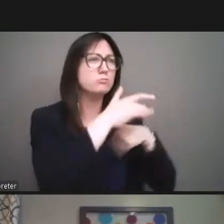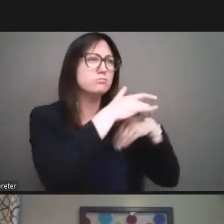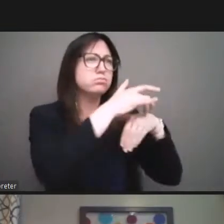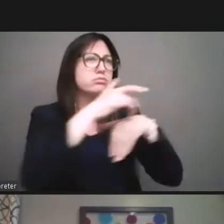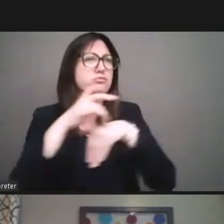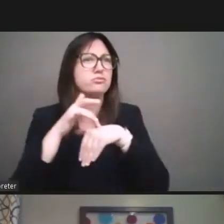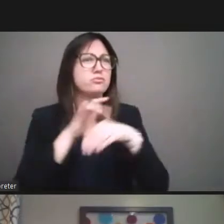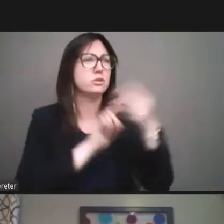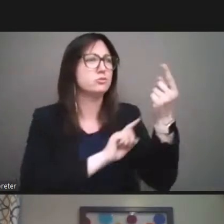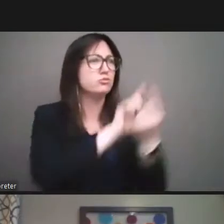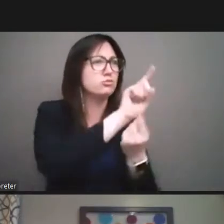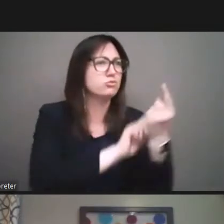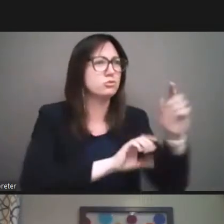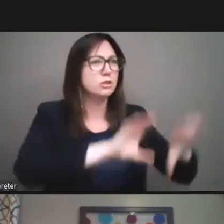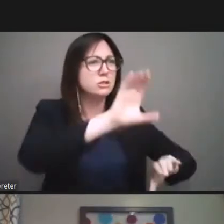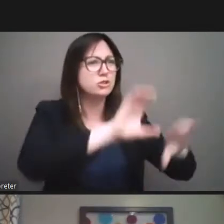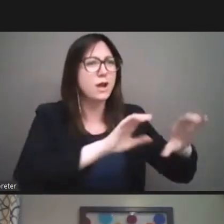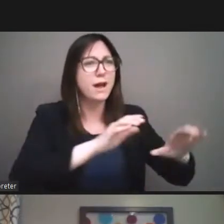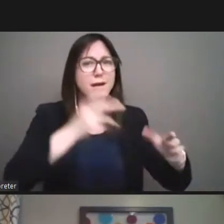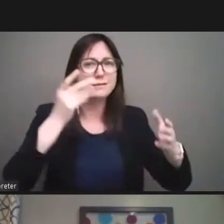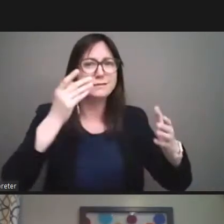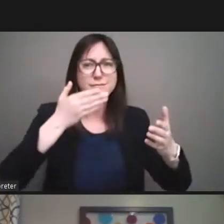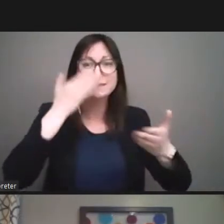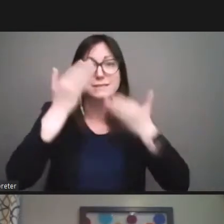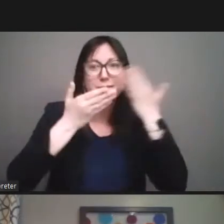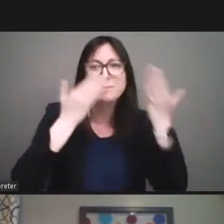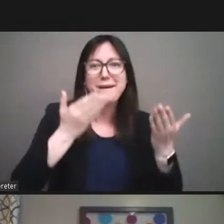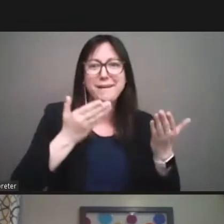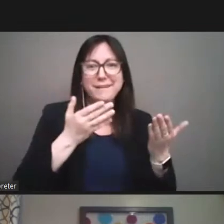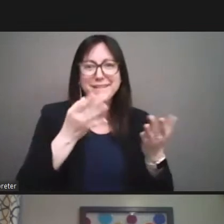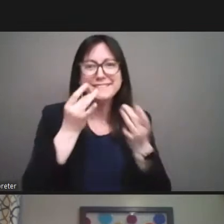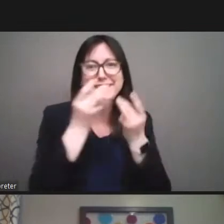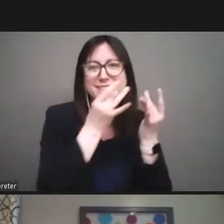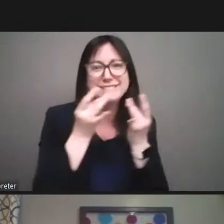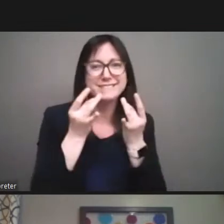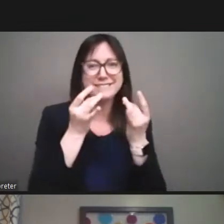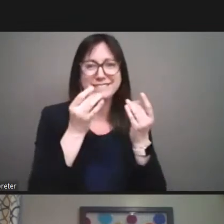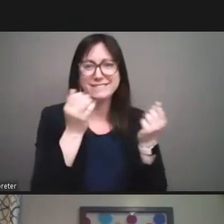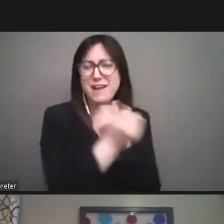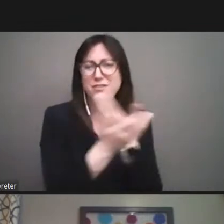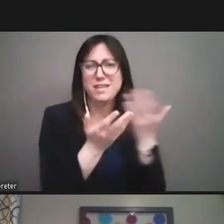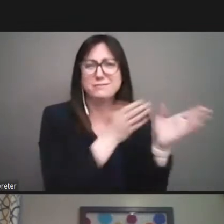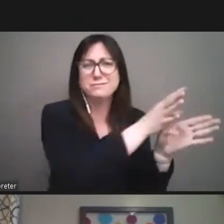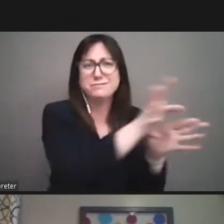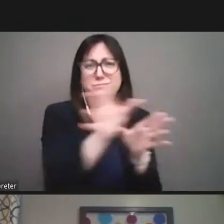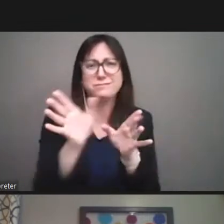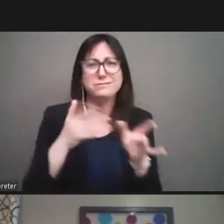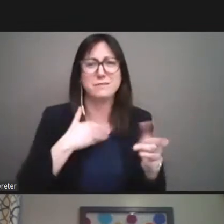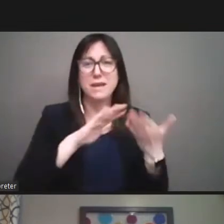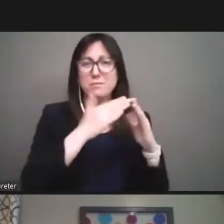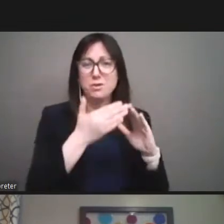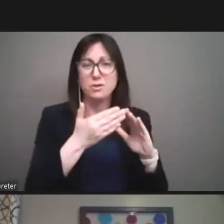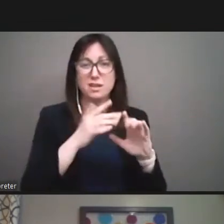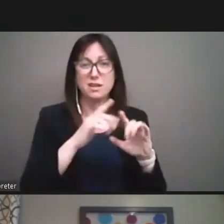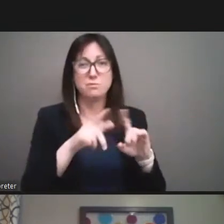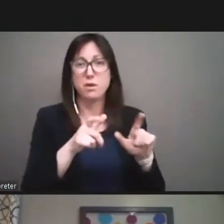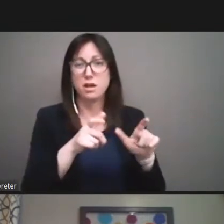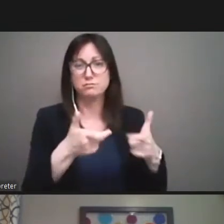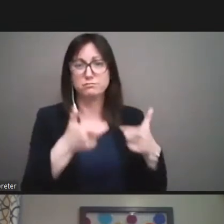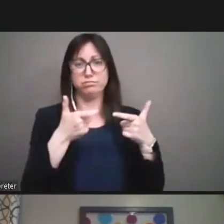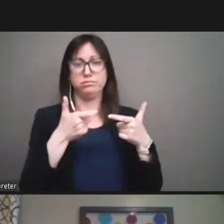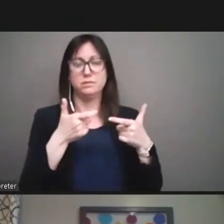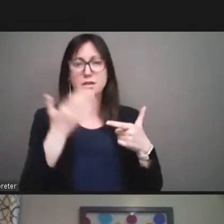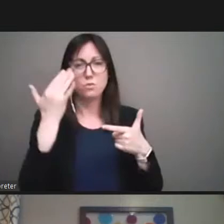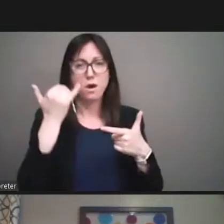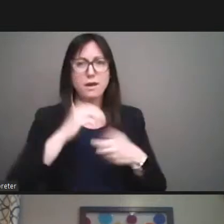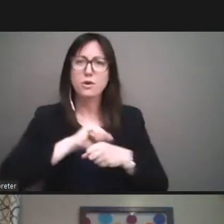touch, feel, smell, all of the things. But COVID has really taken that away from us. So trying to pivot and